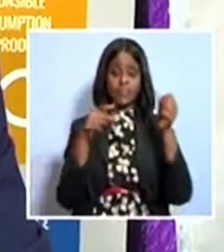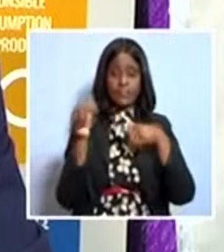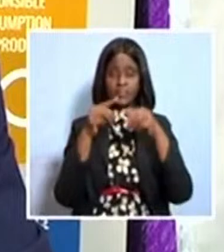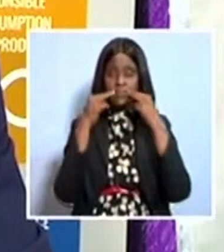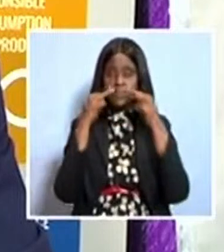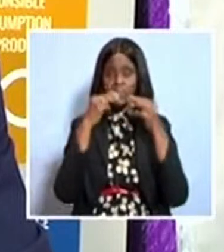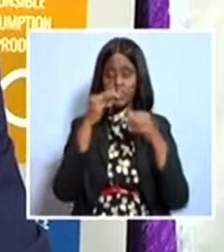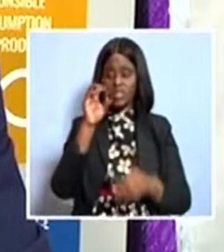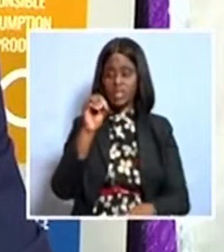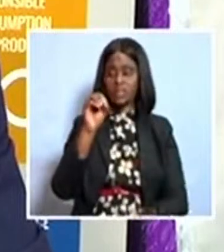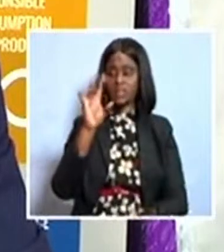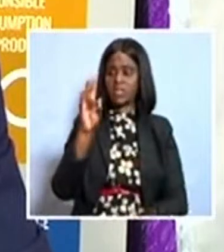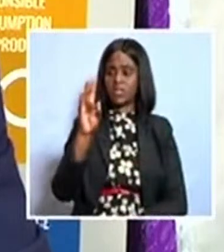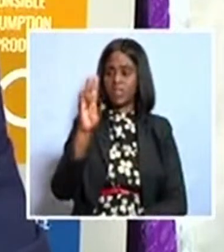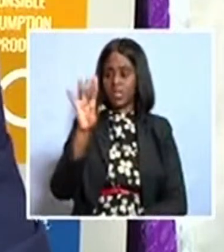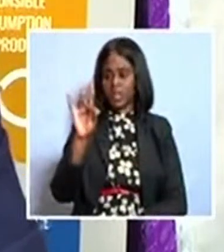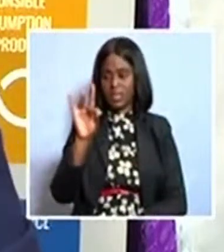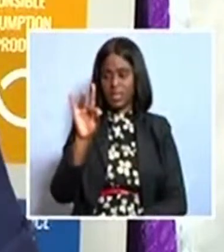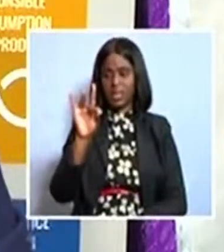is